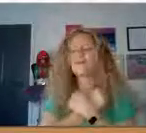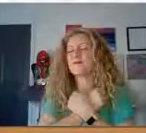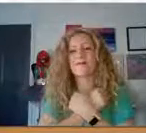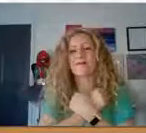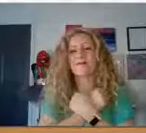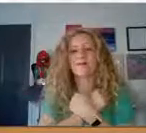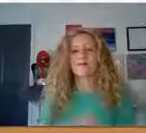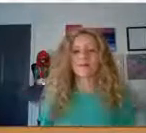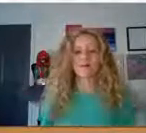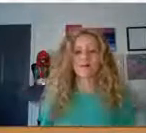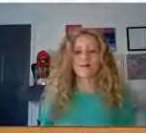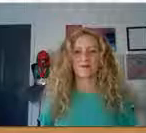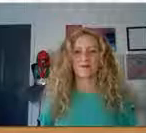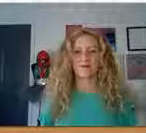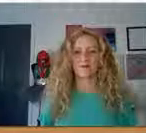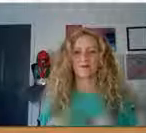Jesus.